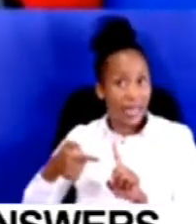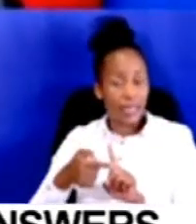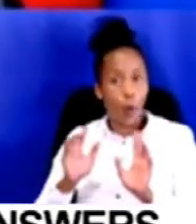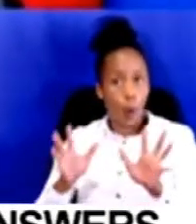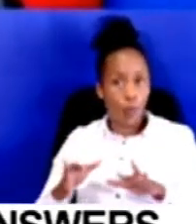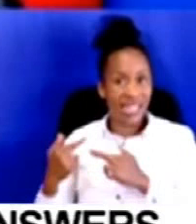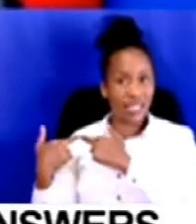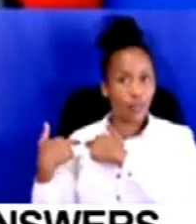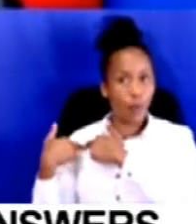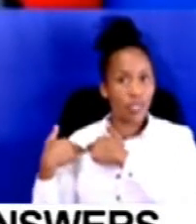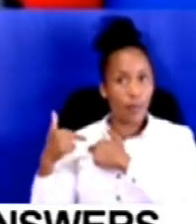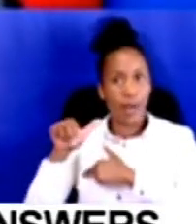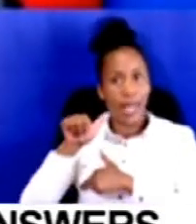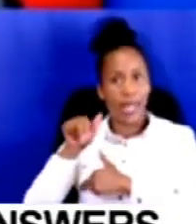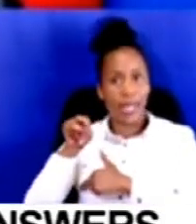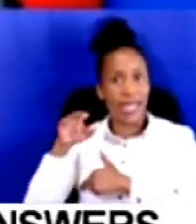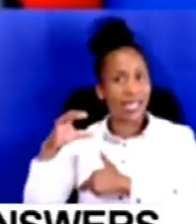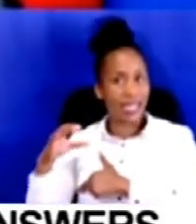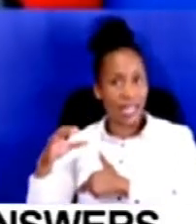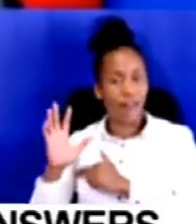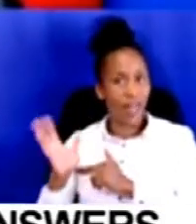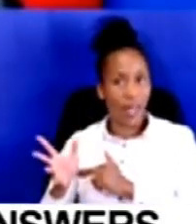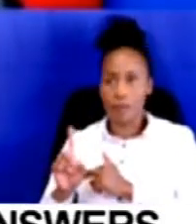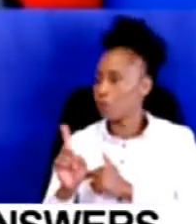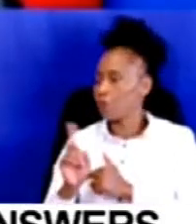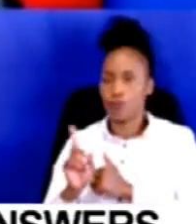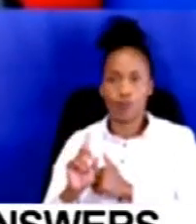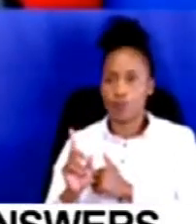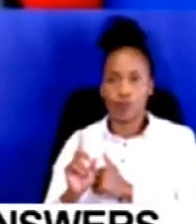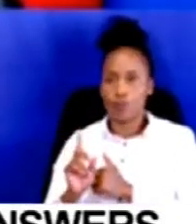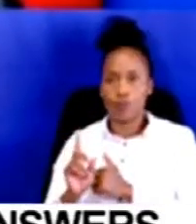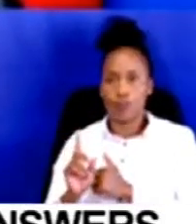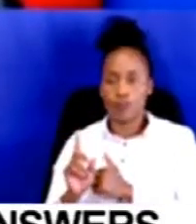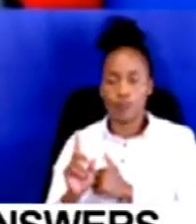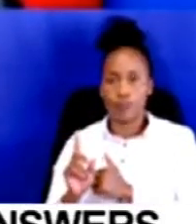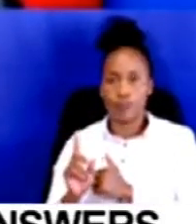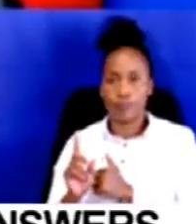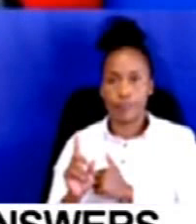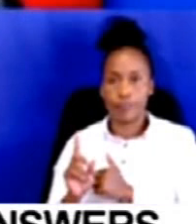to the ruling party, the ANC, as government.